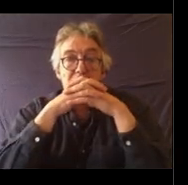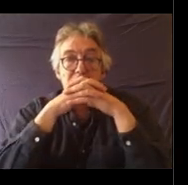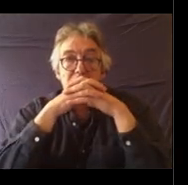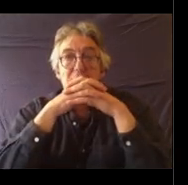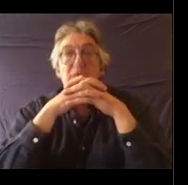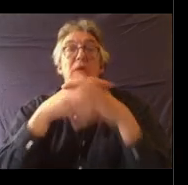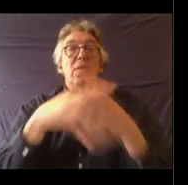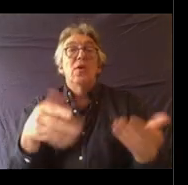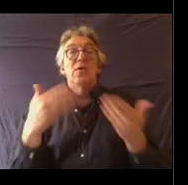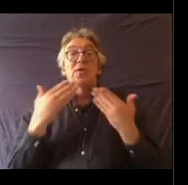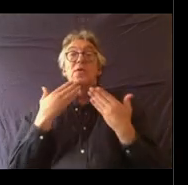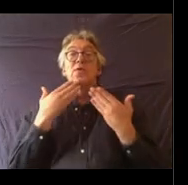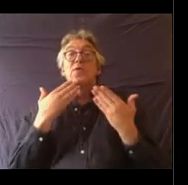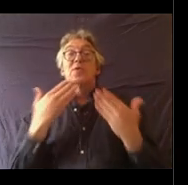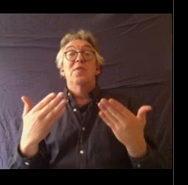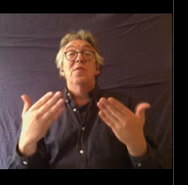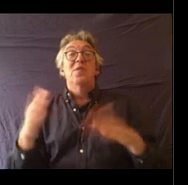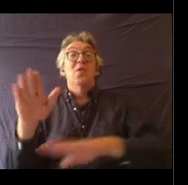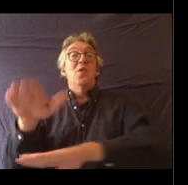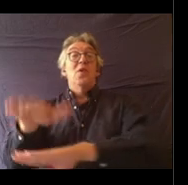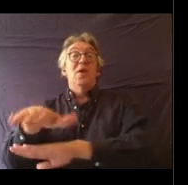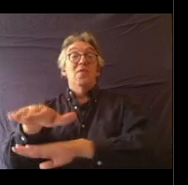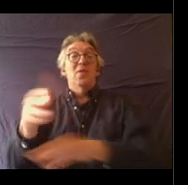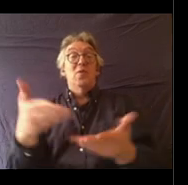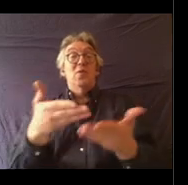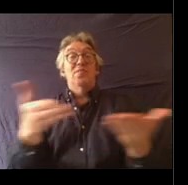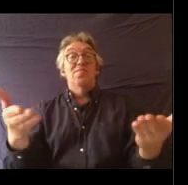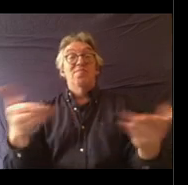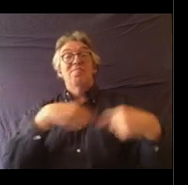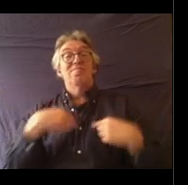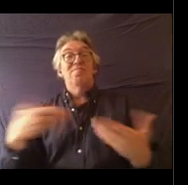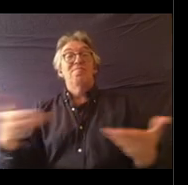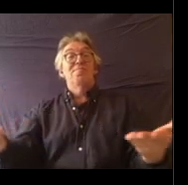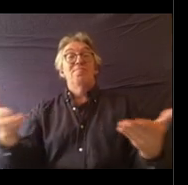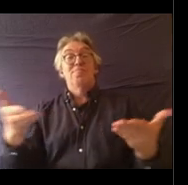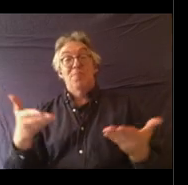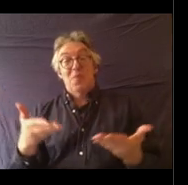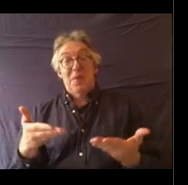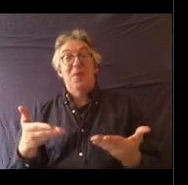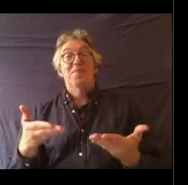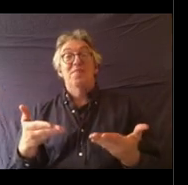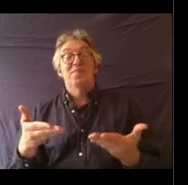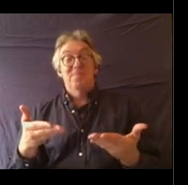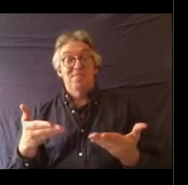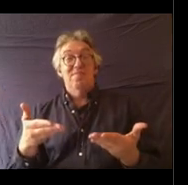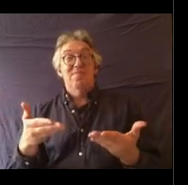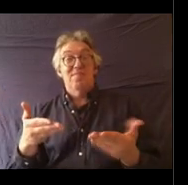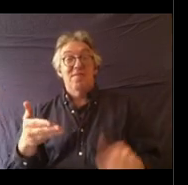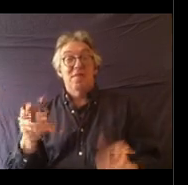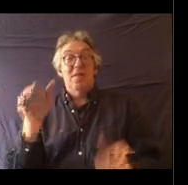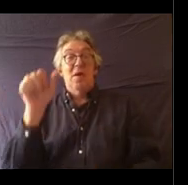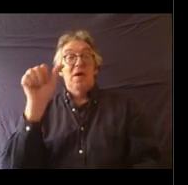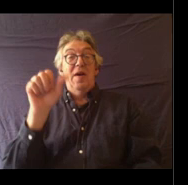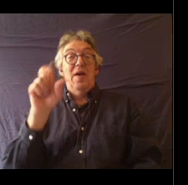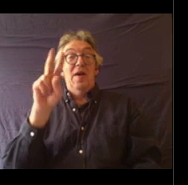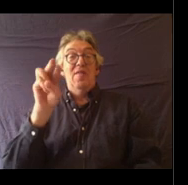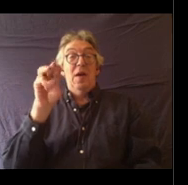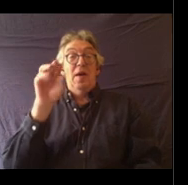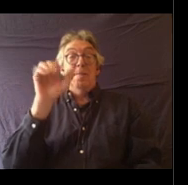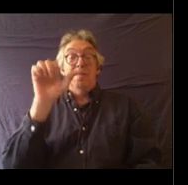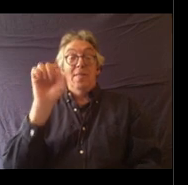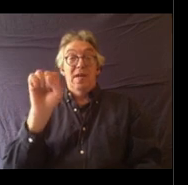Good afternoon, everyone. So welcome to the webinar on the Audiovisual Media Services Directive.